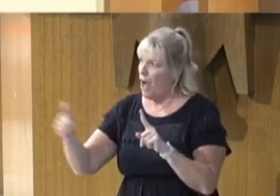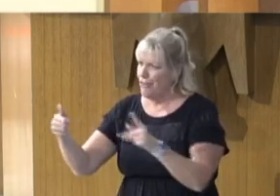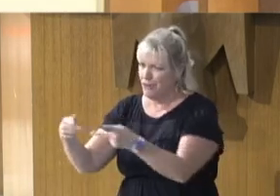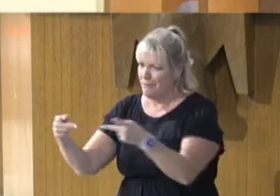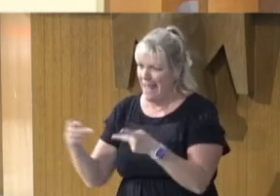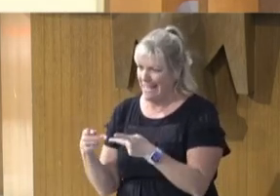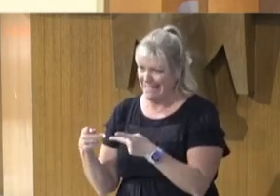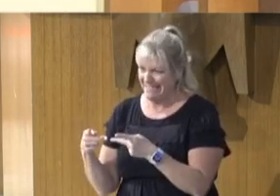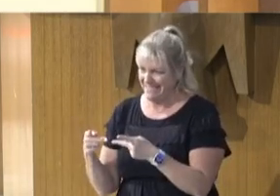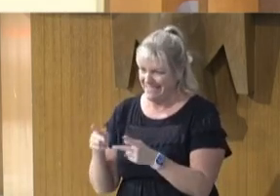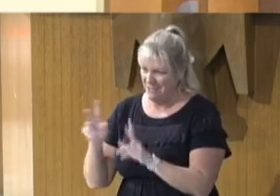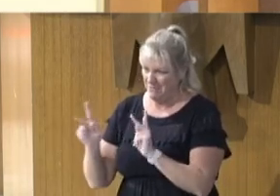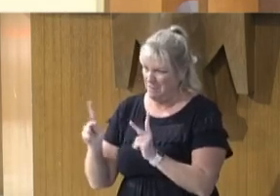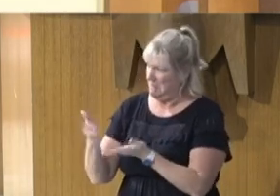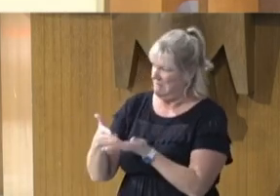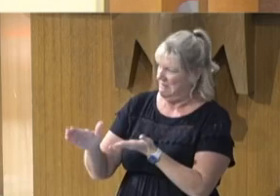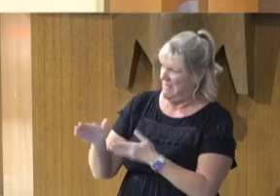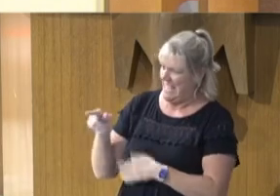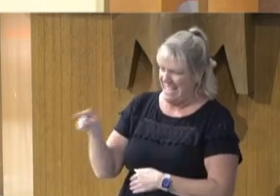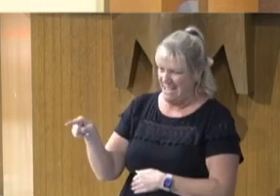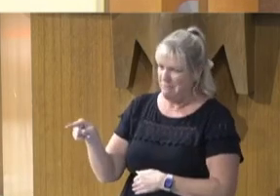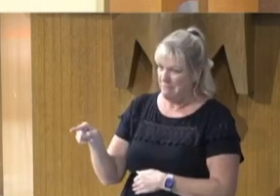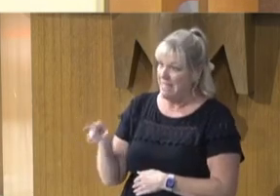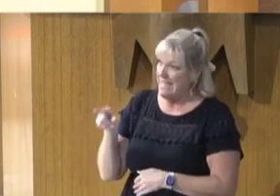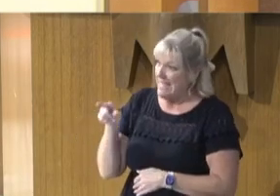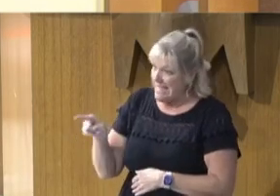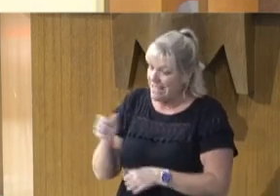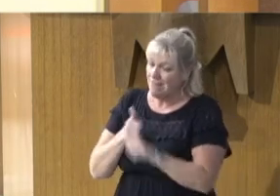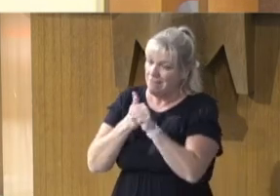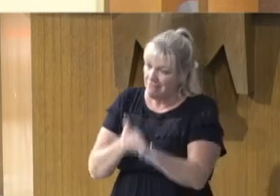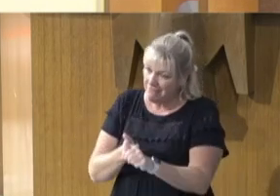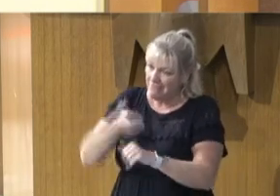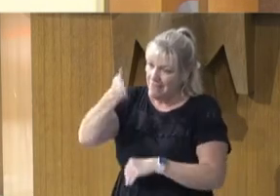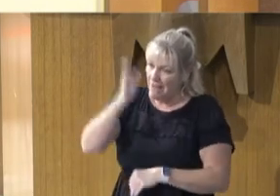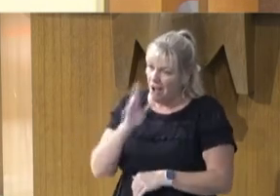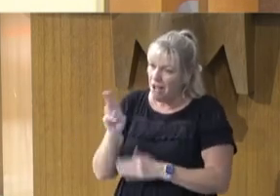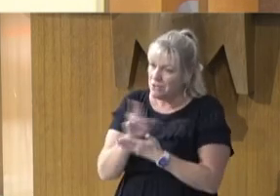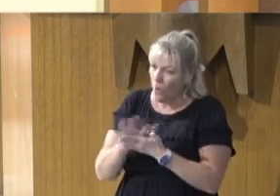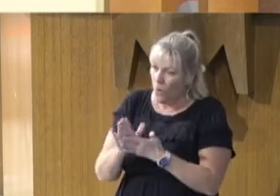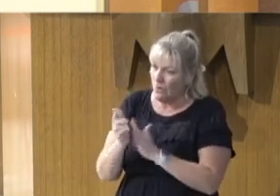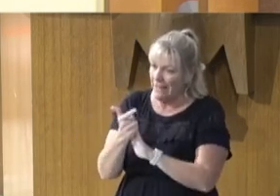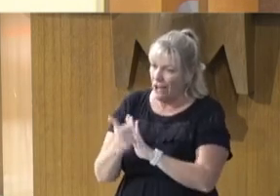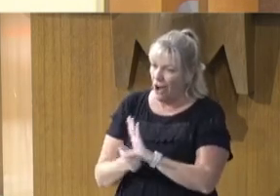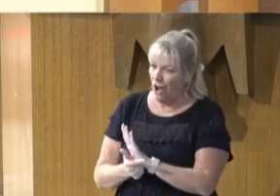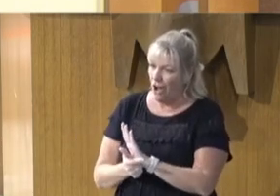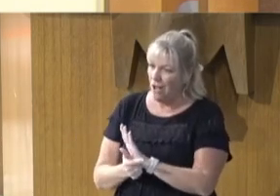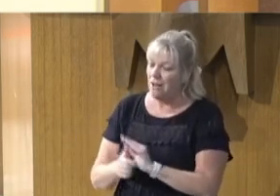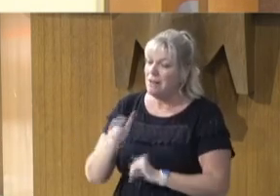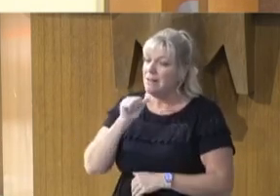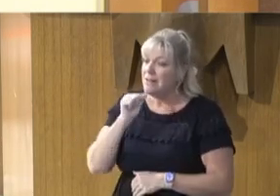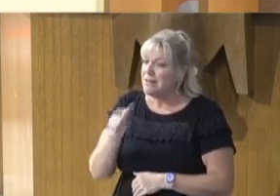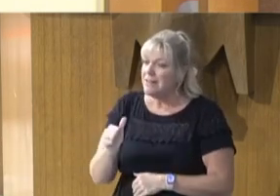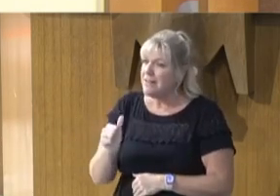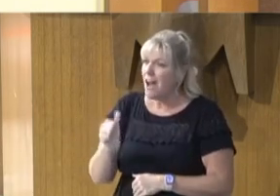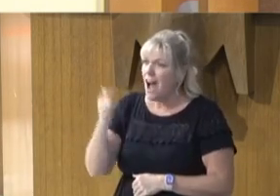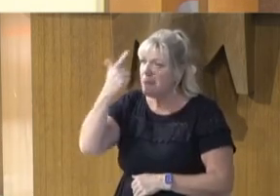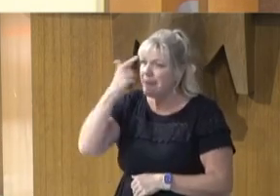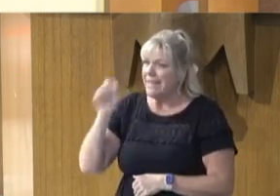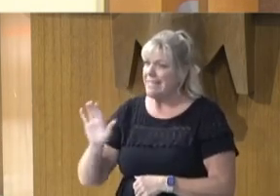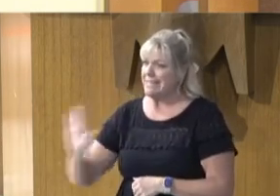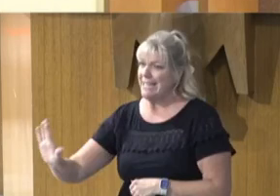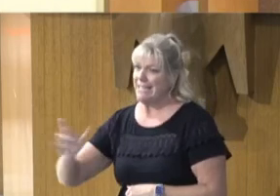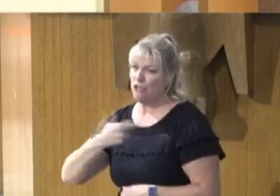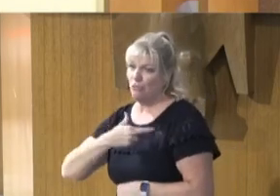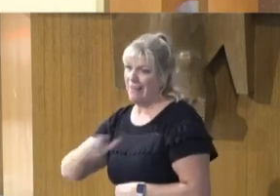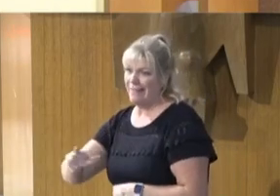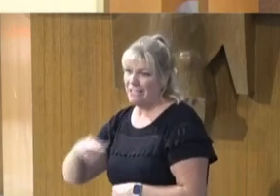It is he who lives out God's holy law, not because his faith instructs him to do